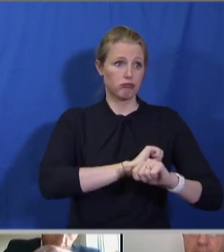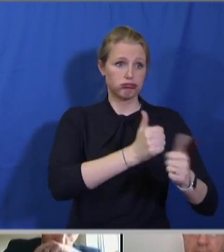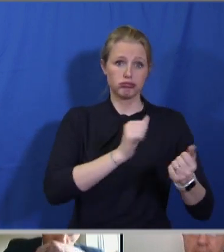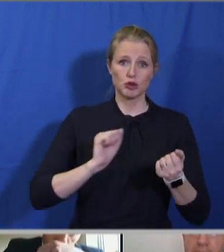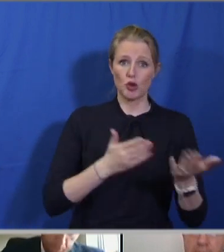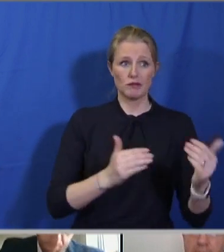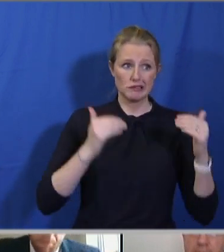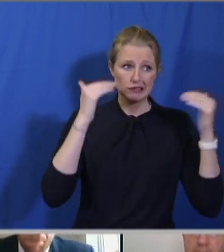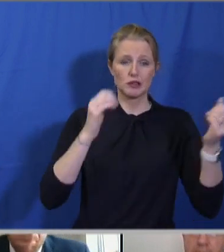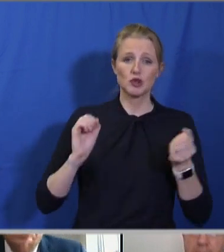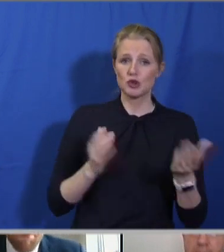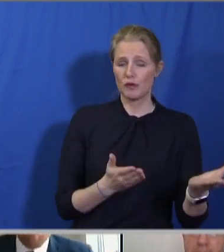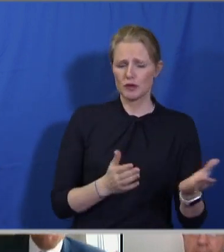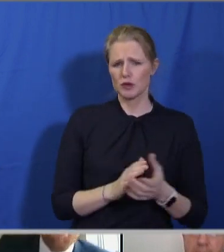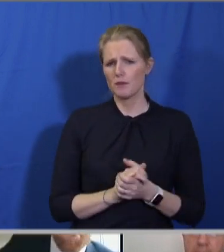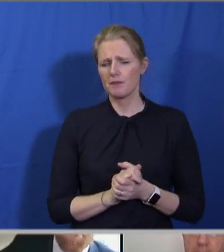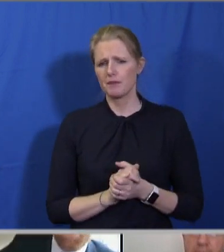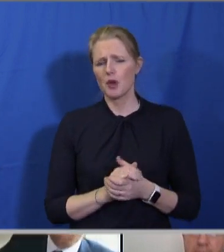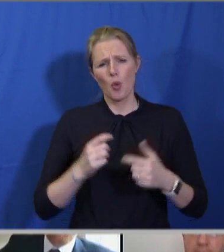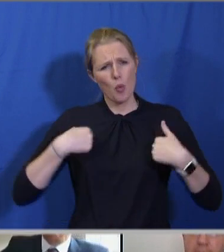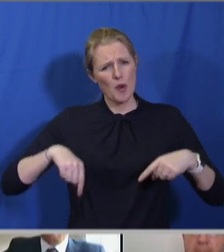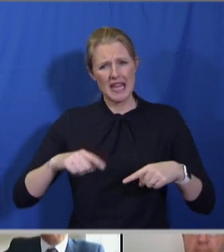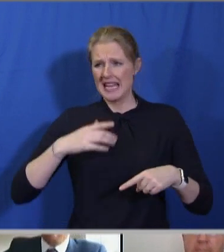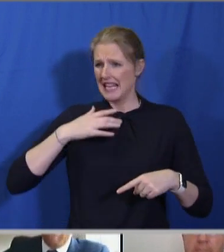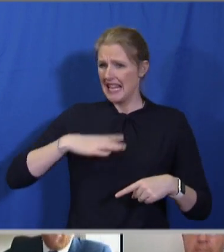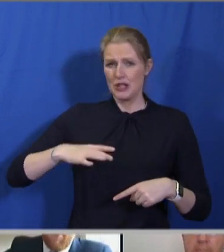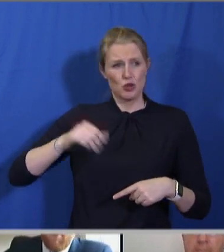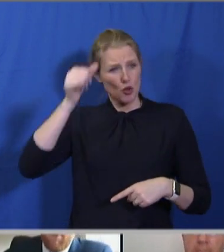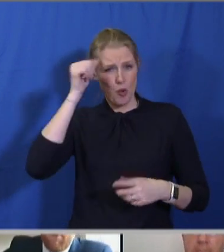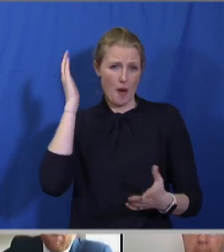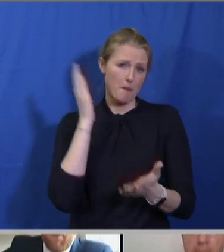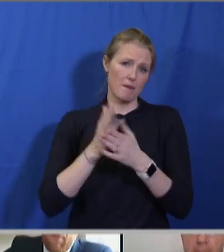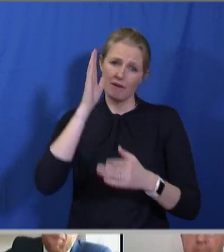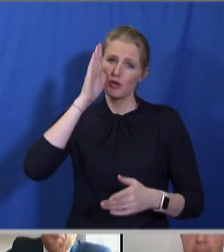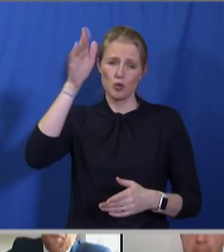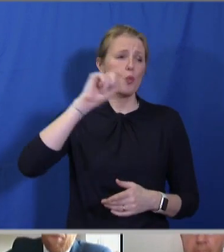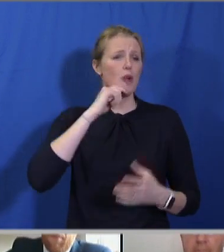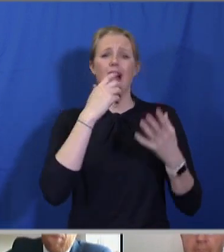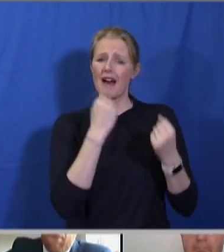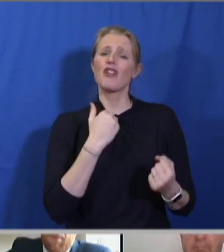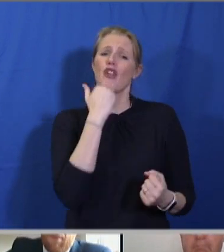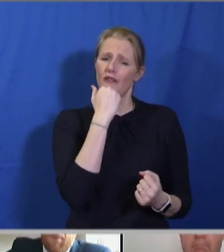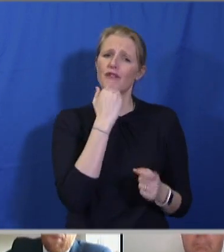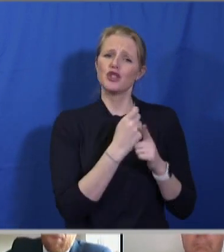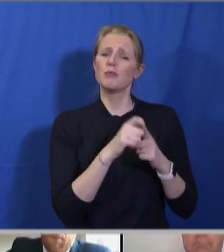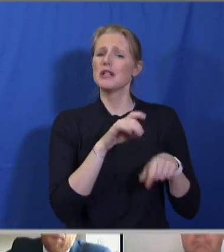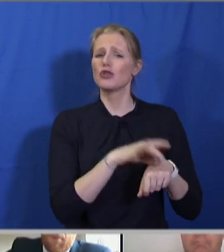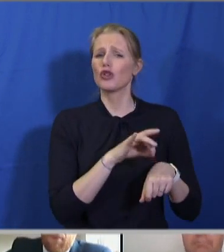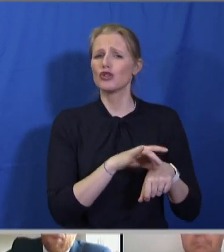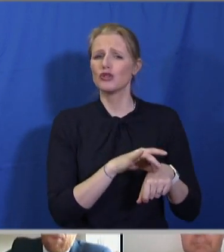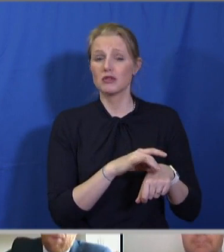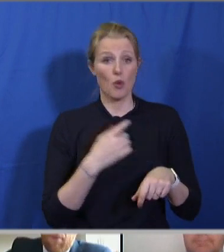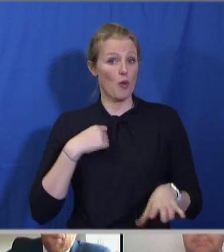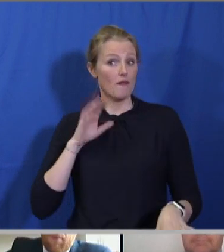we will have the GPs there that we need? And we know, we've heard before from GPs, and we've heard now about how new GPs are